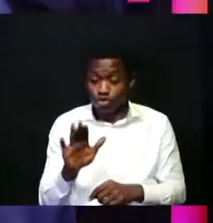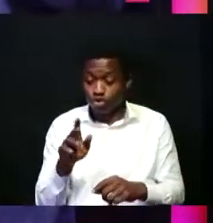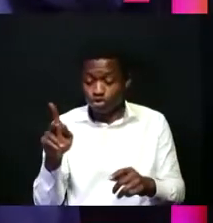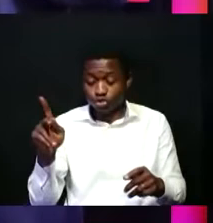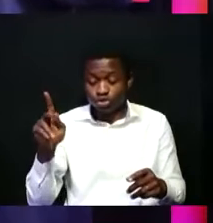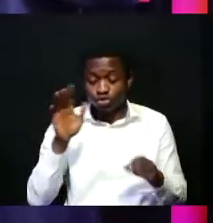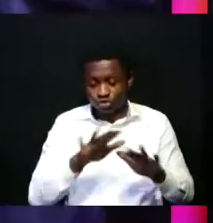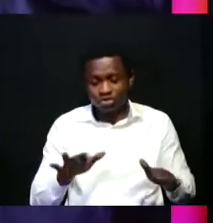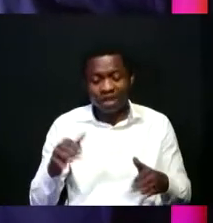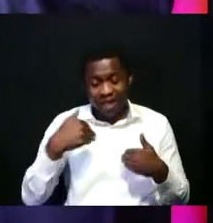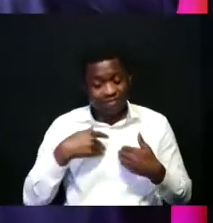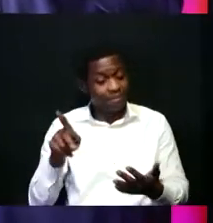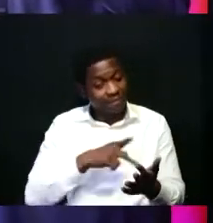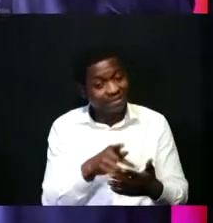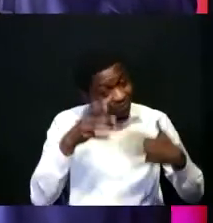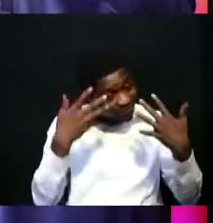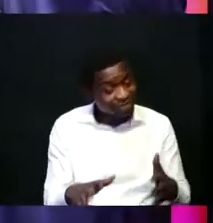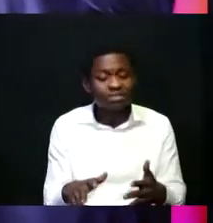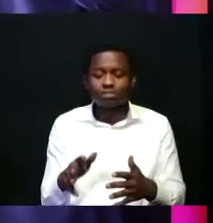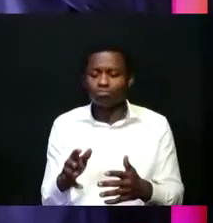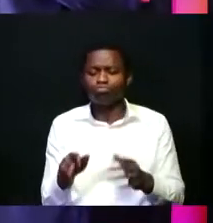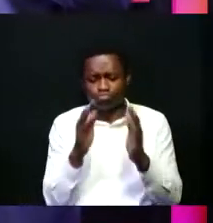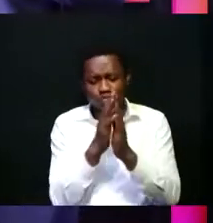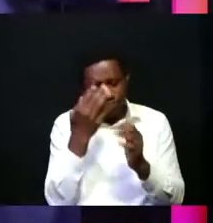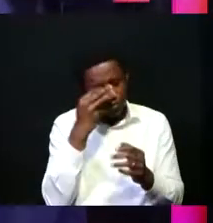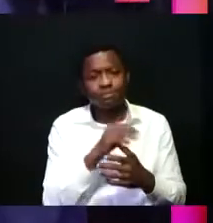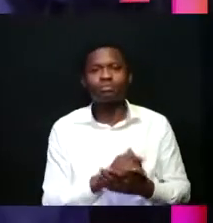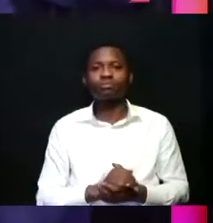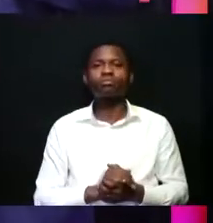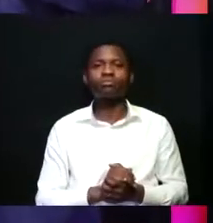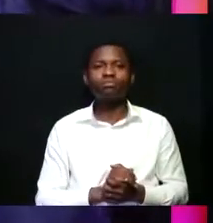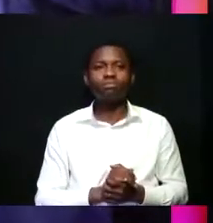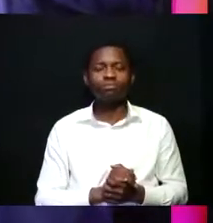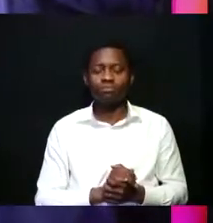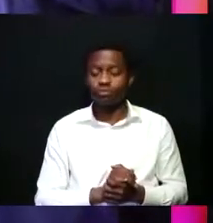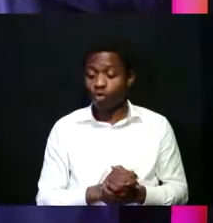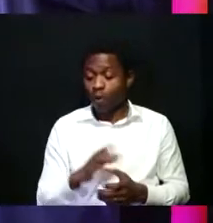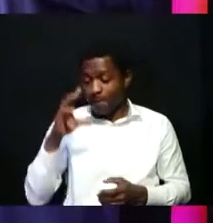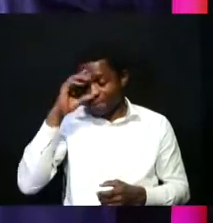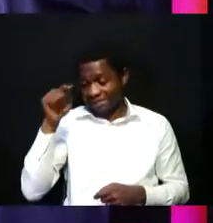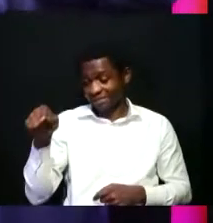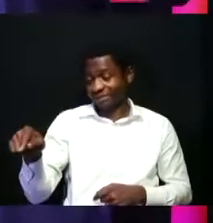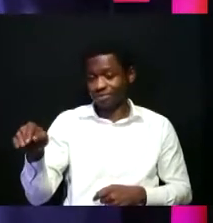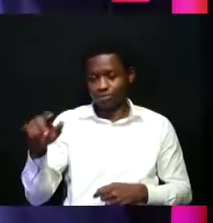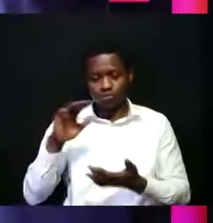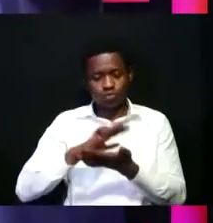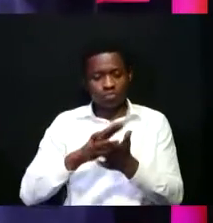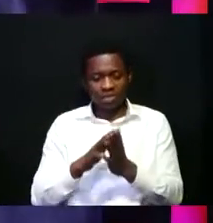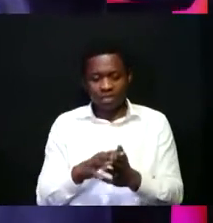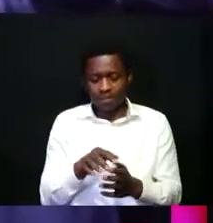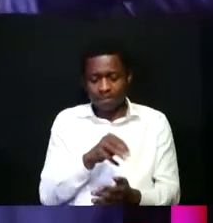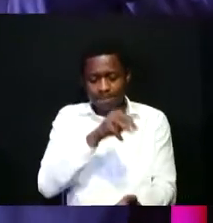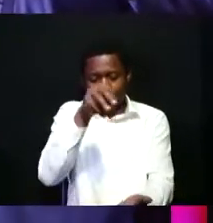by this righteous man. Now, he was a go-between God and the children.